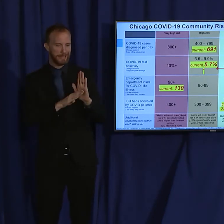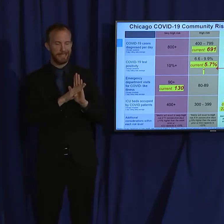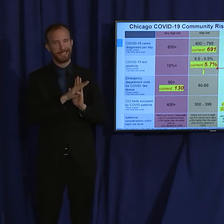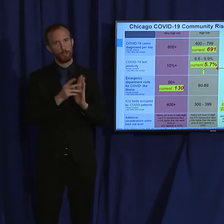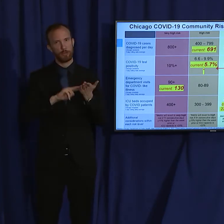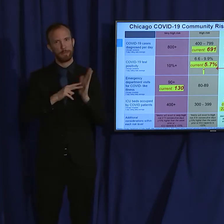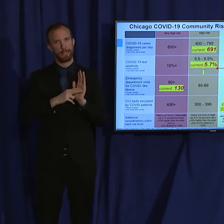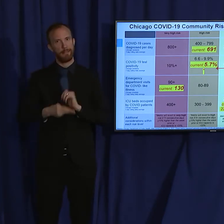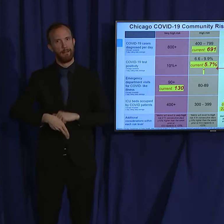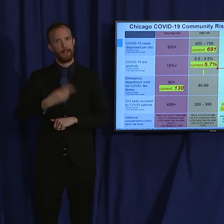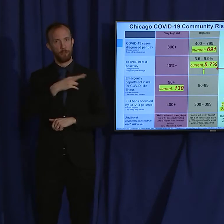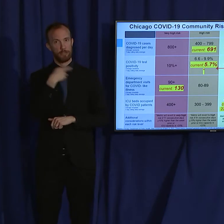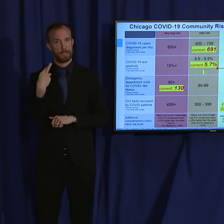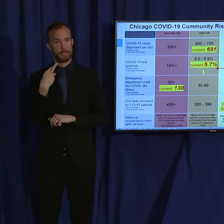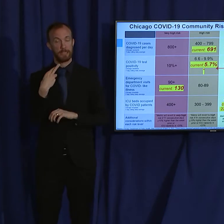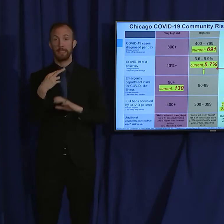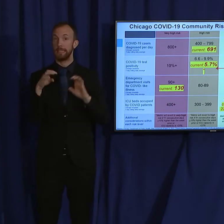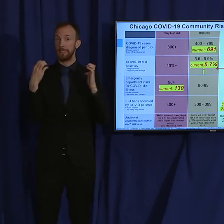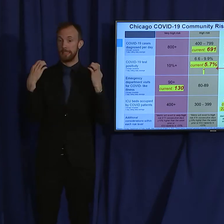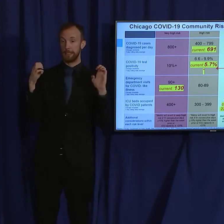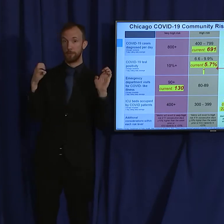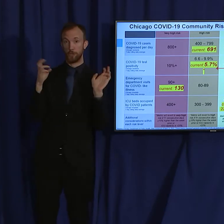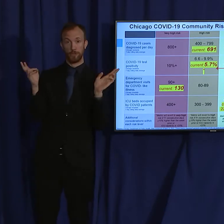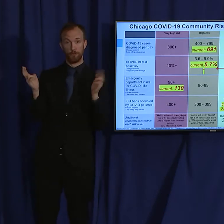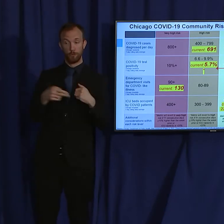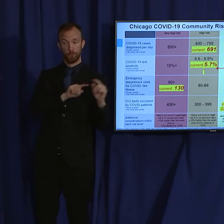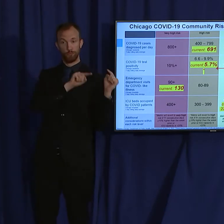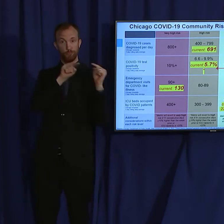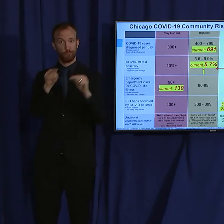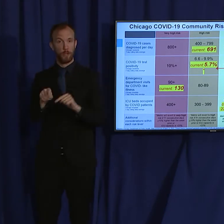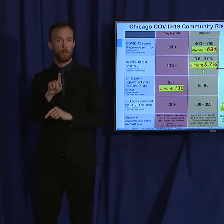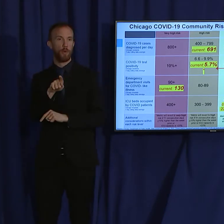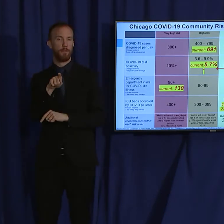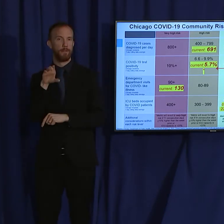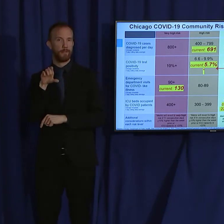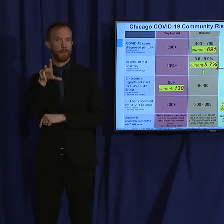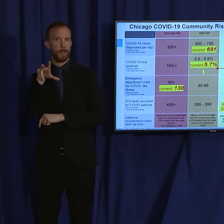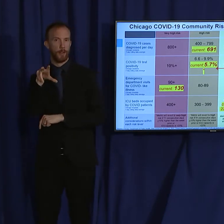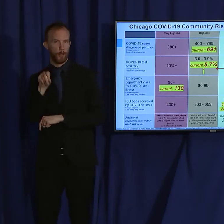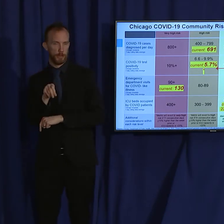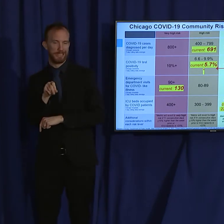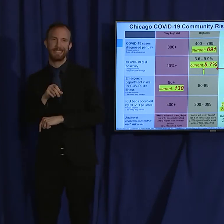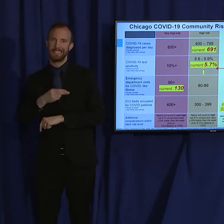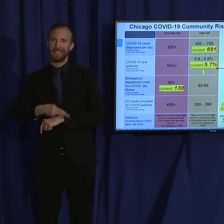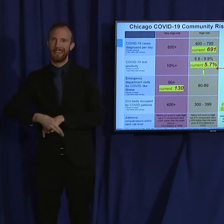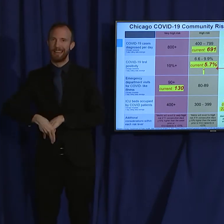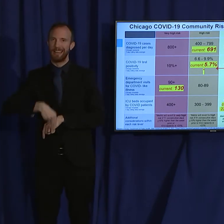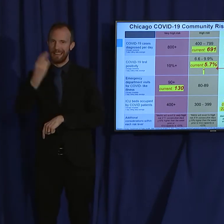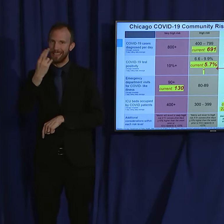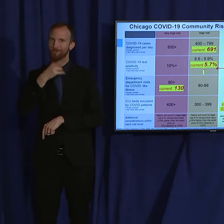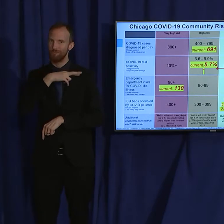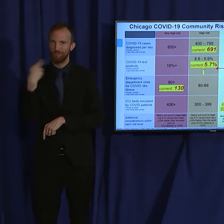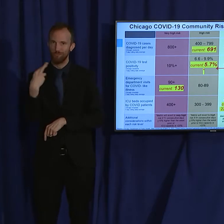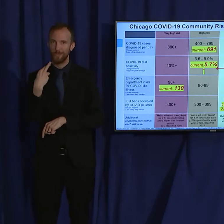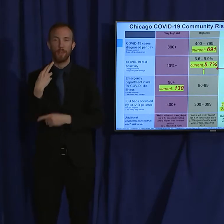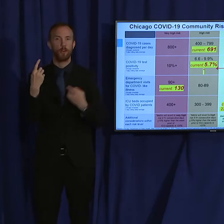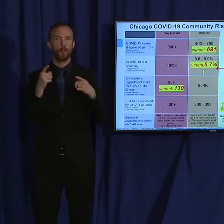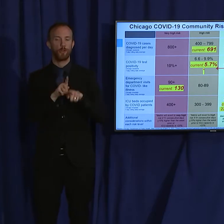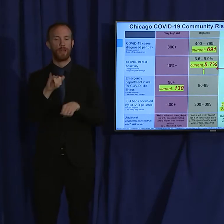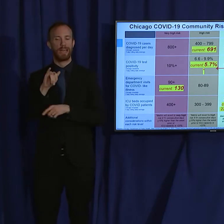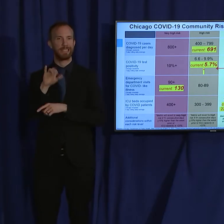Our emergency department visits are at 130 per day in the very high risk category. And our ICU occupancy is